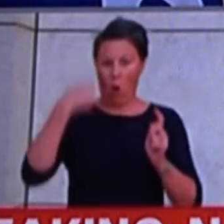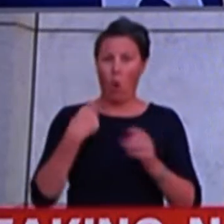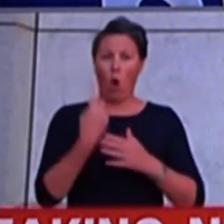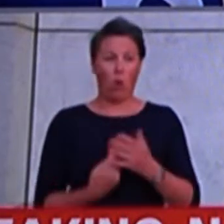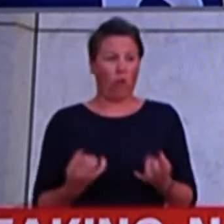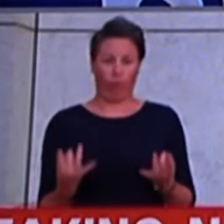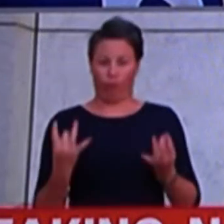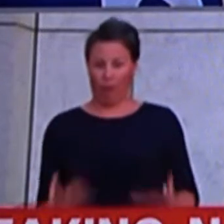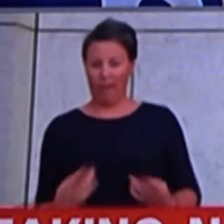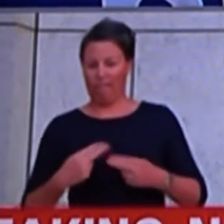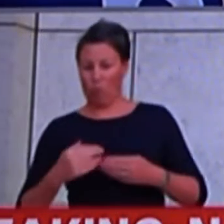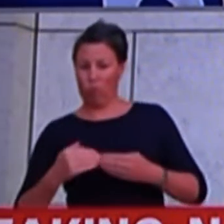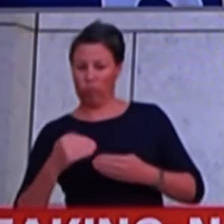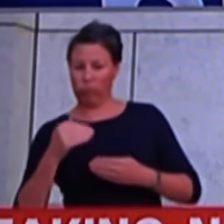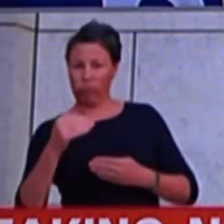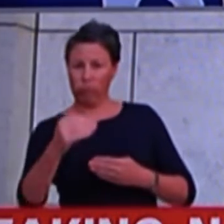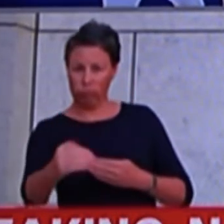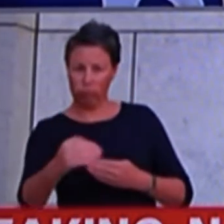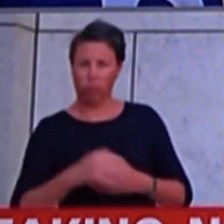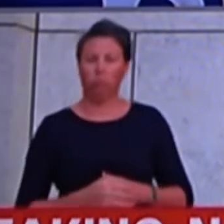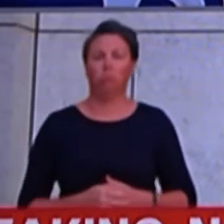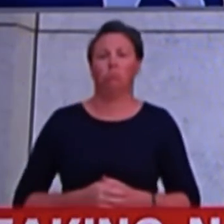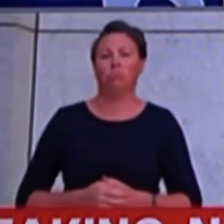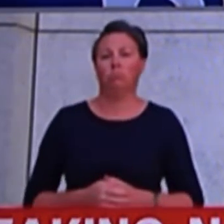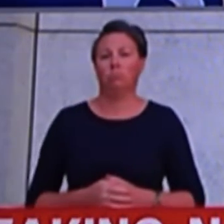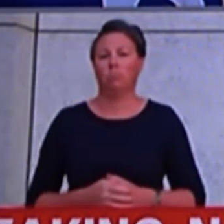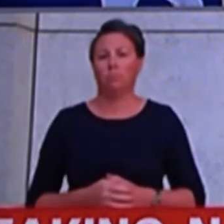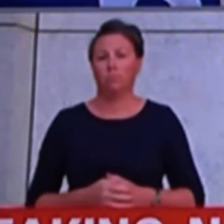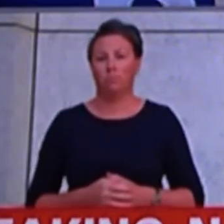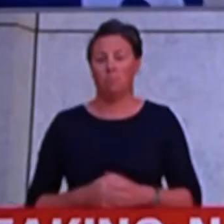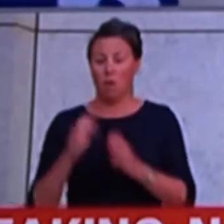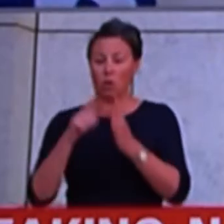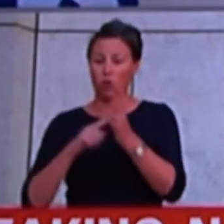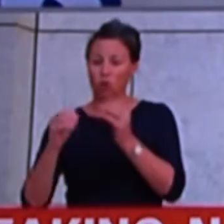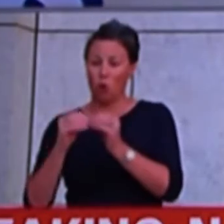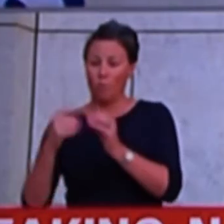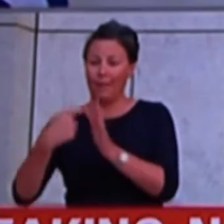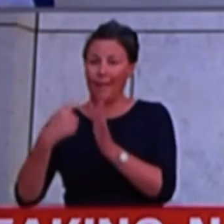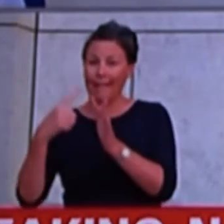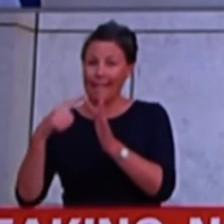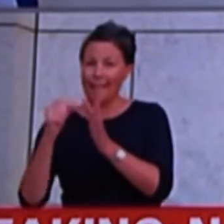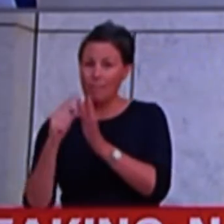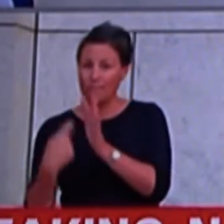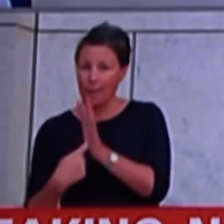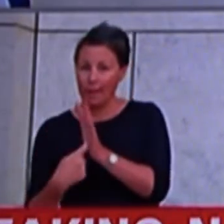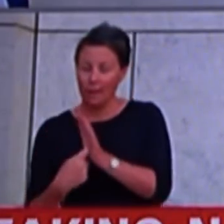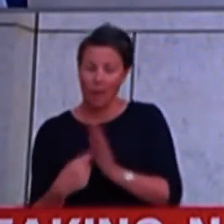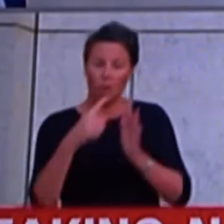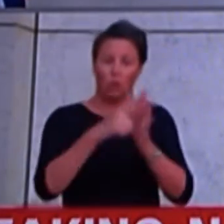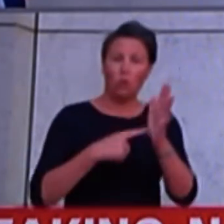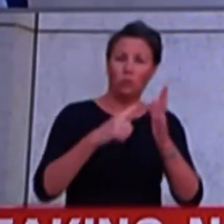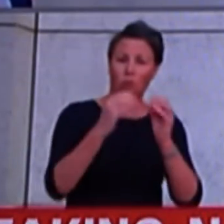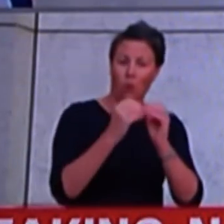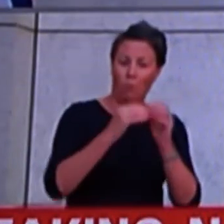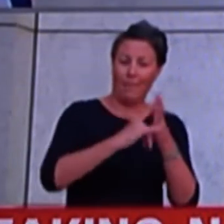And the combination of the JobKeeper and the JobSeeker payments means that we have put